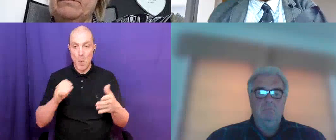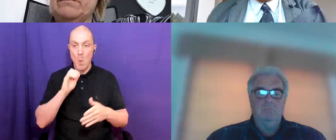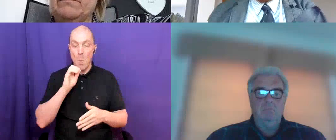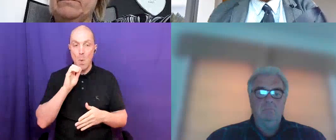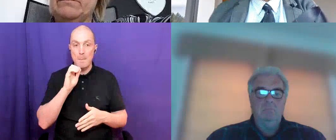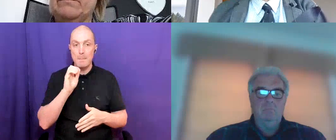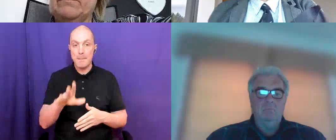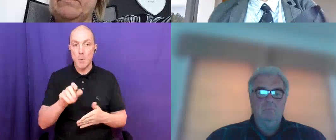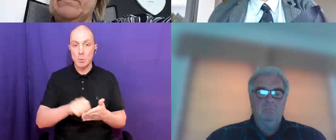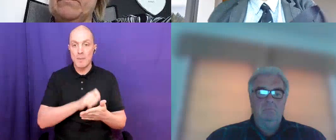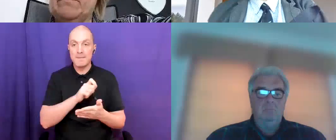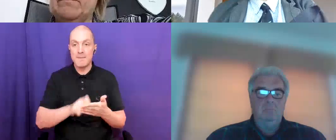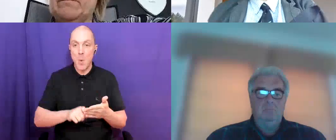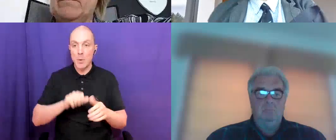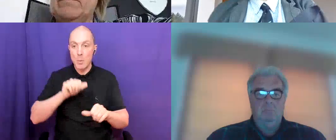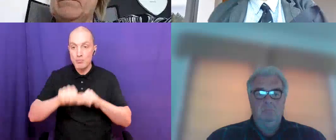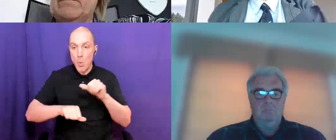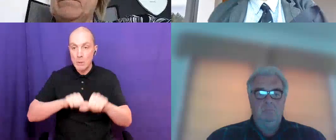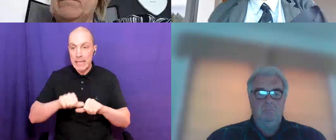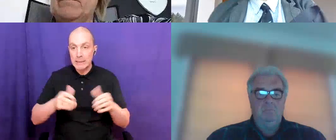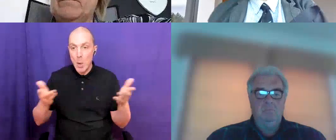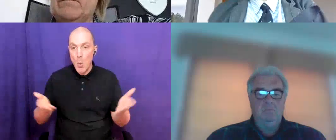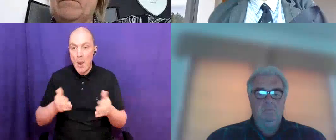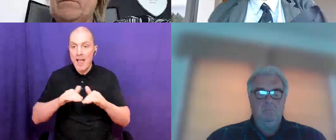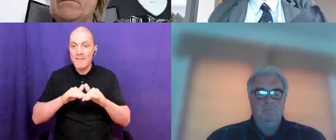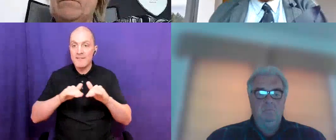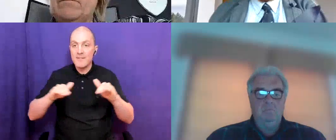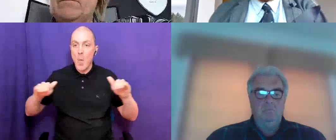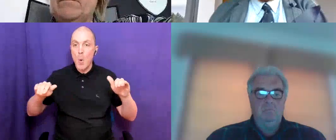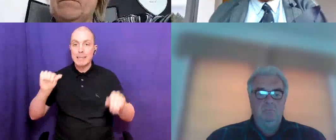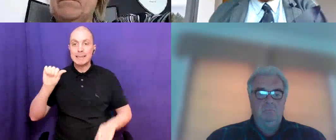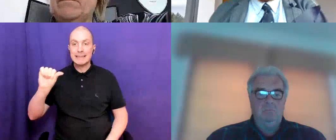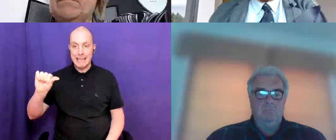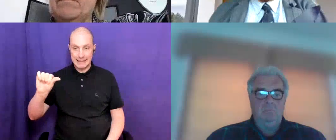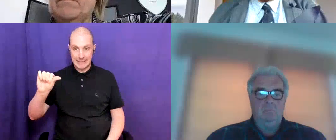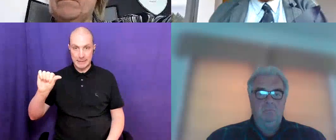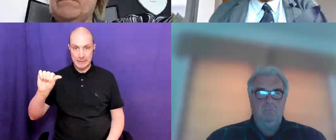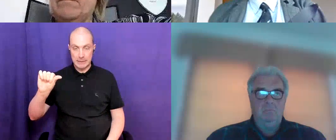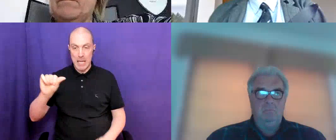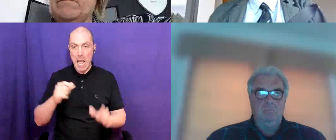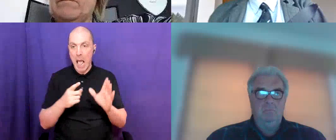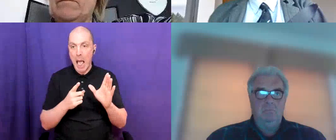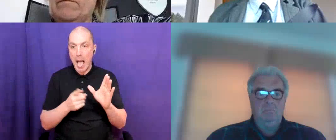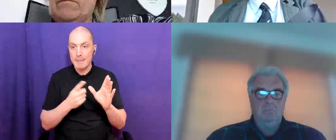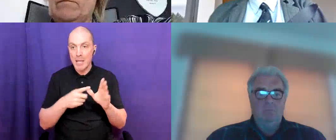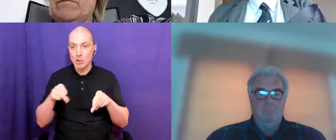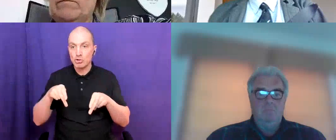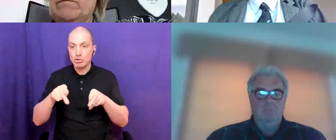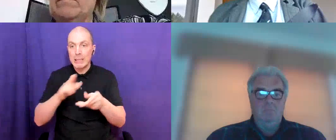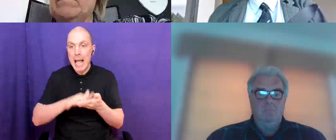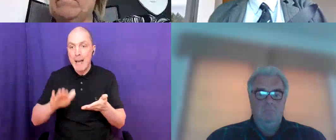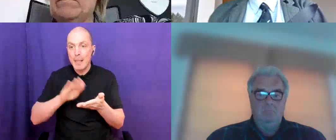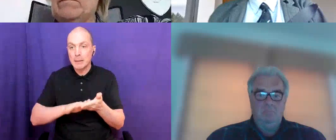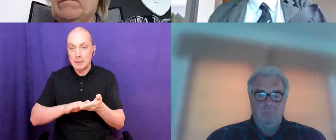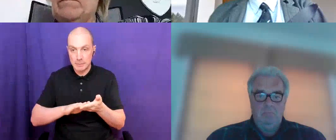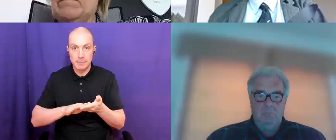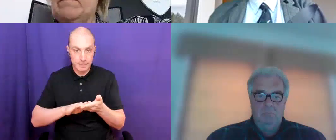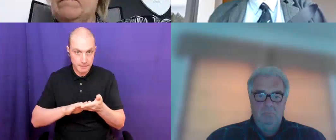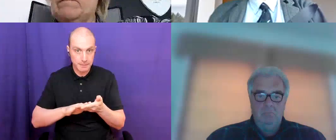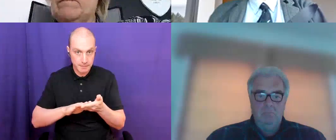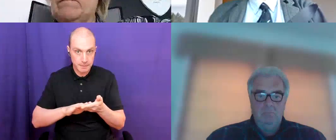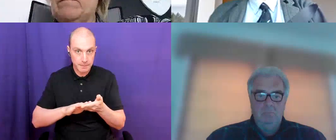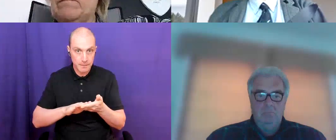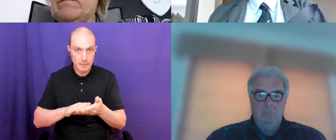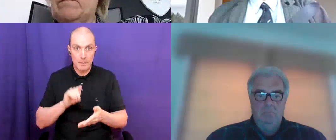being conducted on floor 6 of the council offices in Almada Street in Hamilton. And as a reminder,